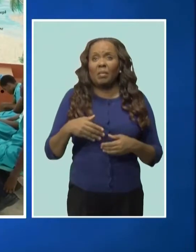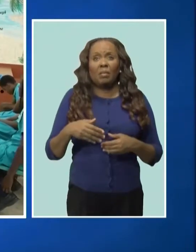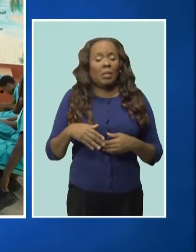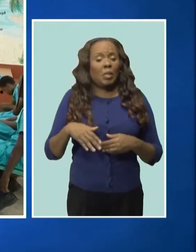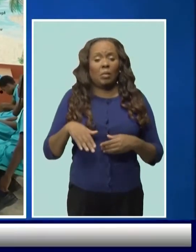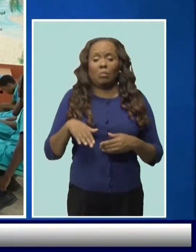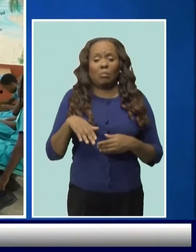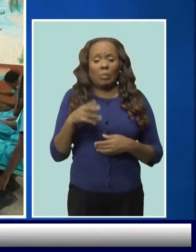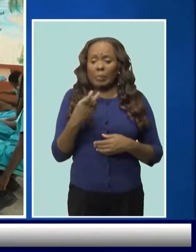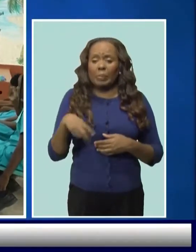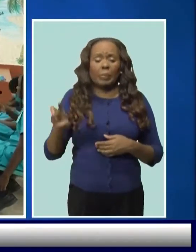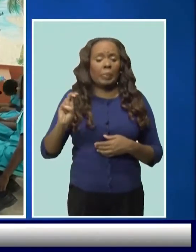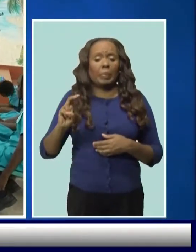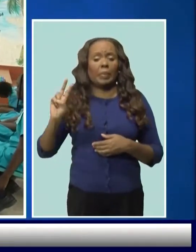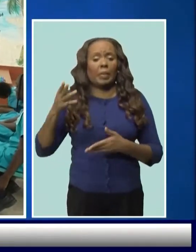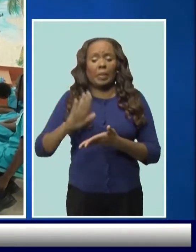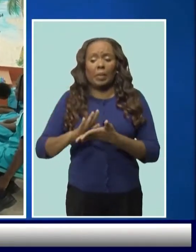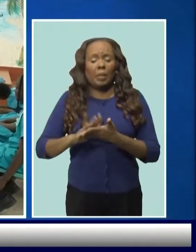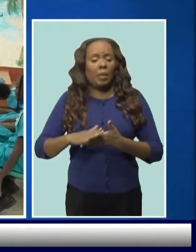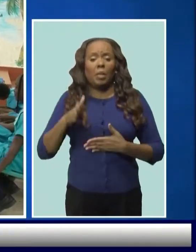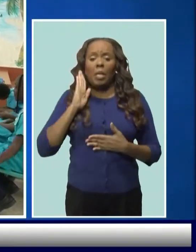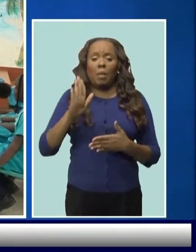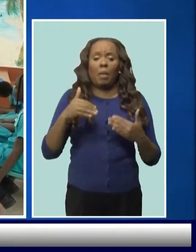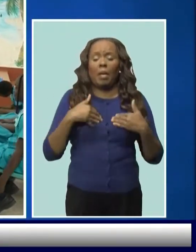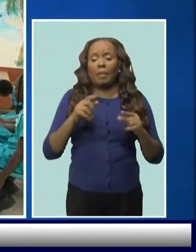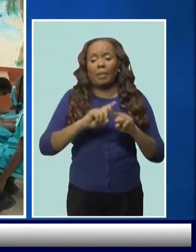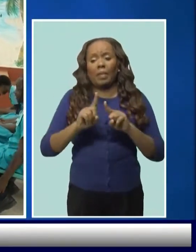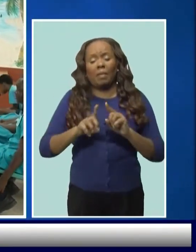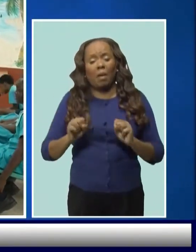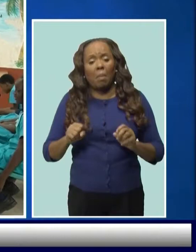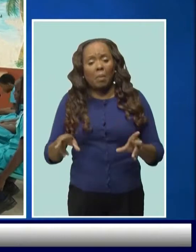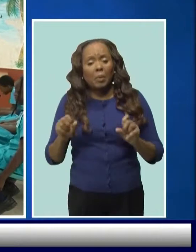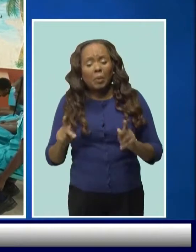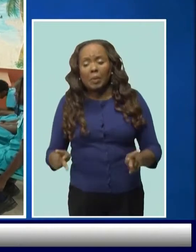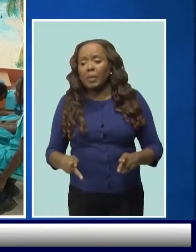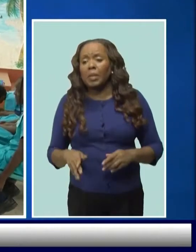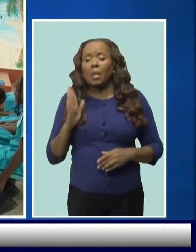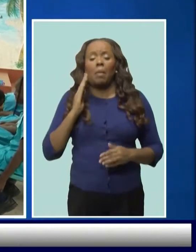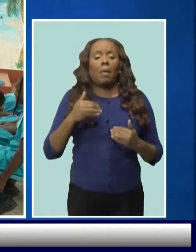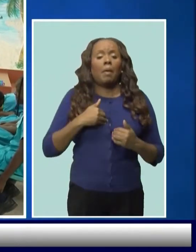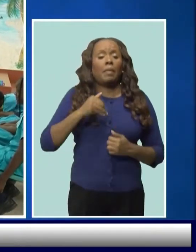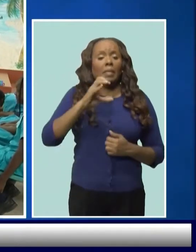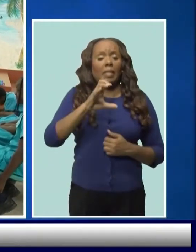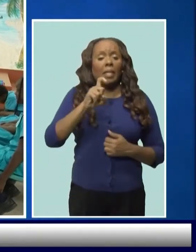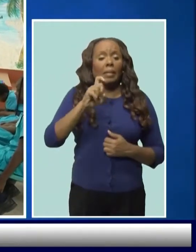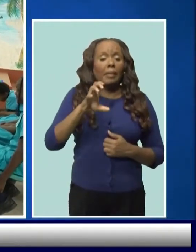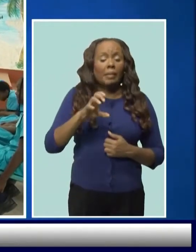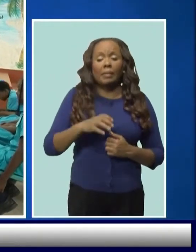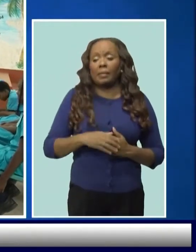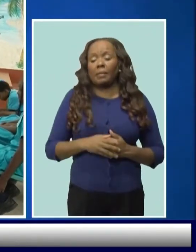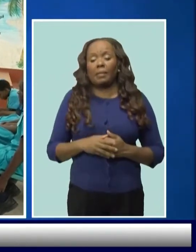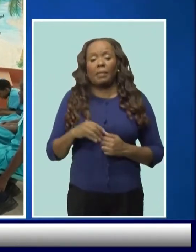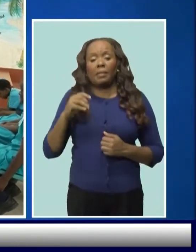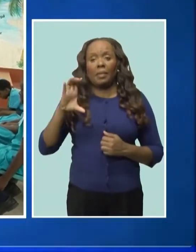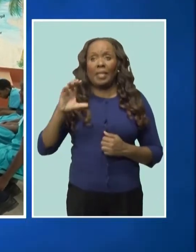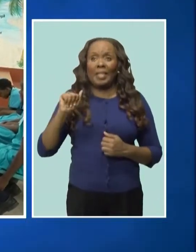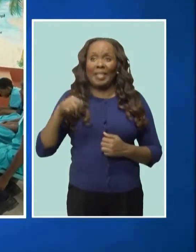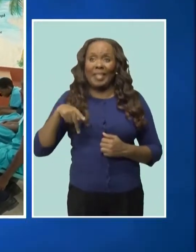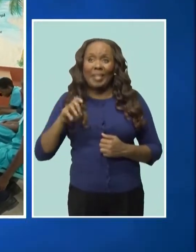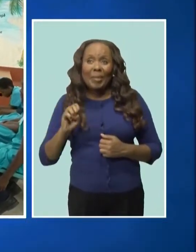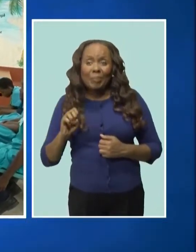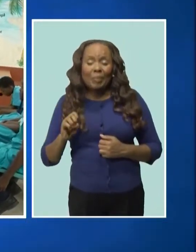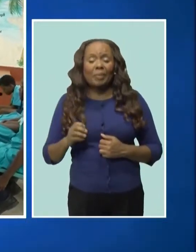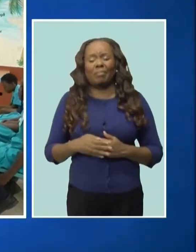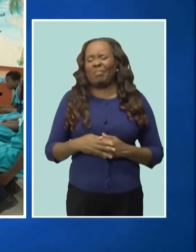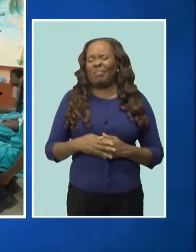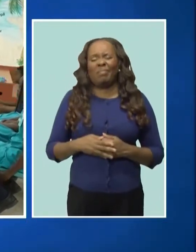Because you're going to have many different opportunities. You have CXC and CAPE and all them to correct yourself and get back to where you